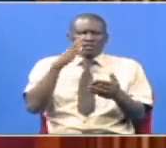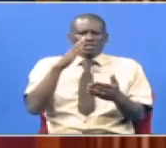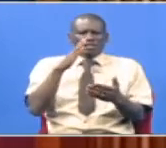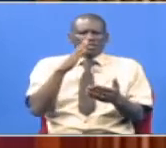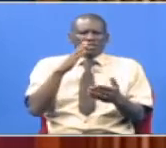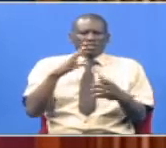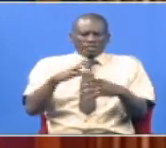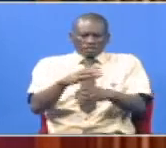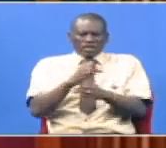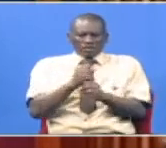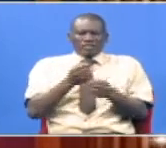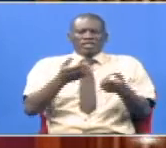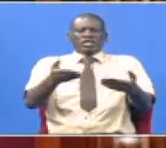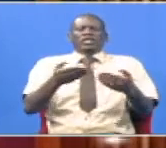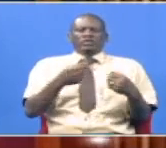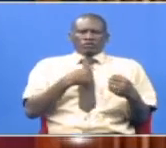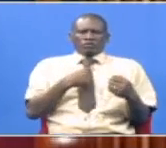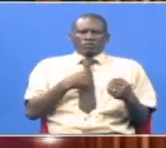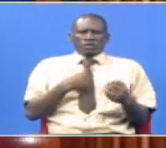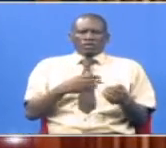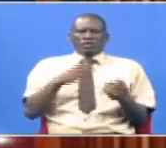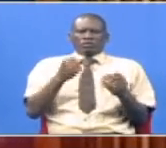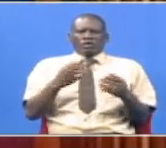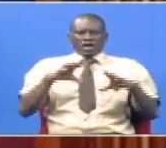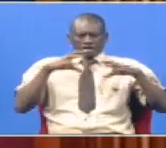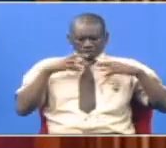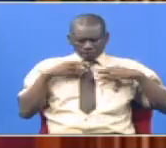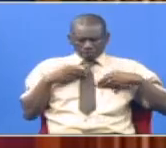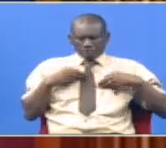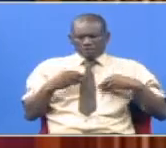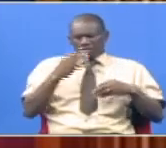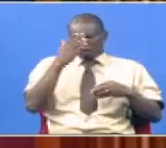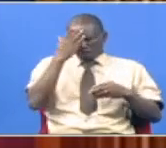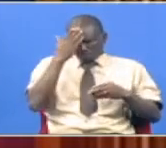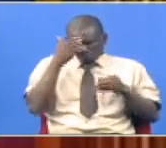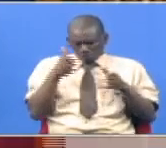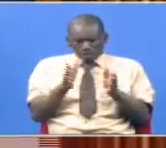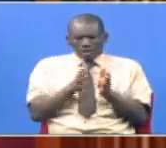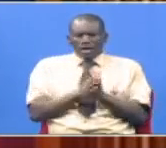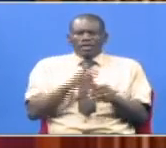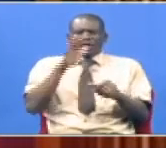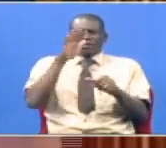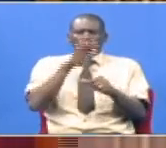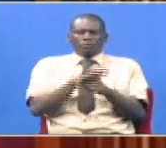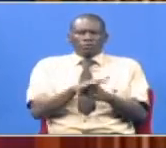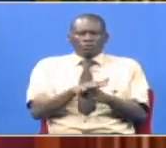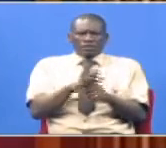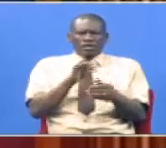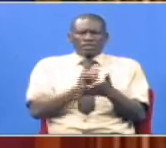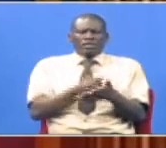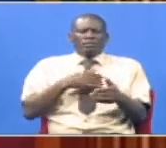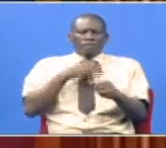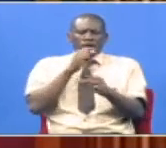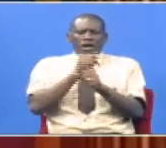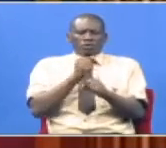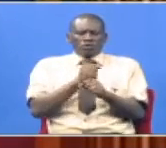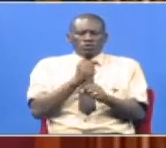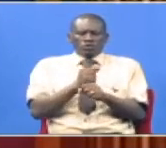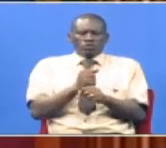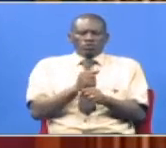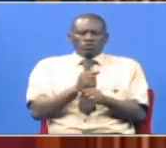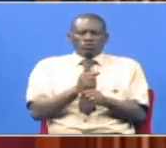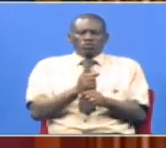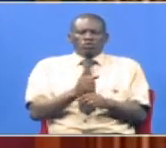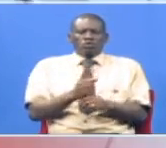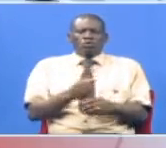you have placed on me. I therefore accept with humility and pledge that I shall perform to my utmost